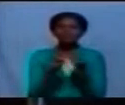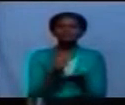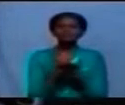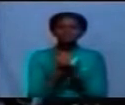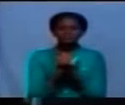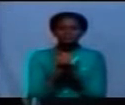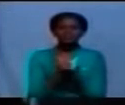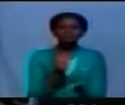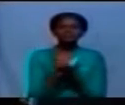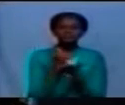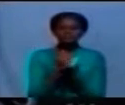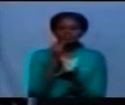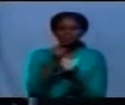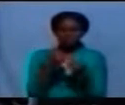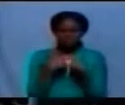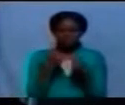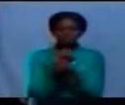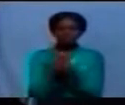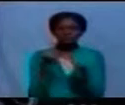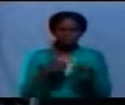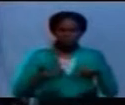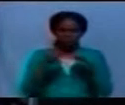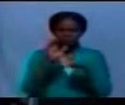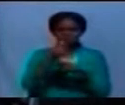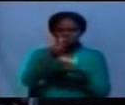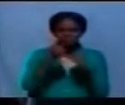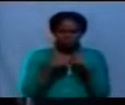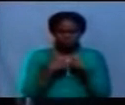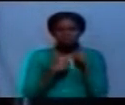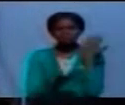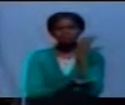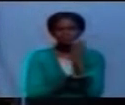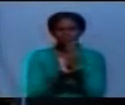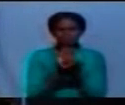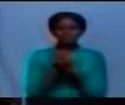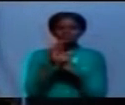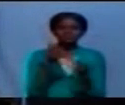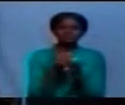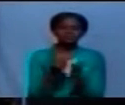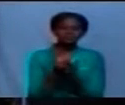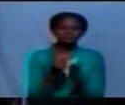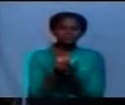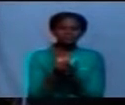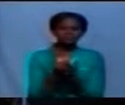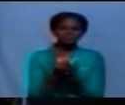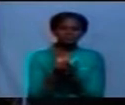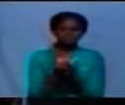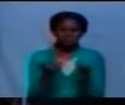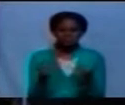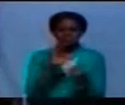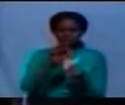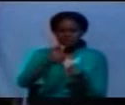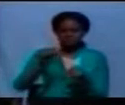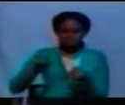They're coming to help you to meet the challenges you are facing, to improve and smoothen your cash flows. So you need to